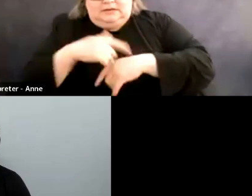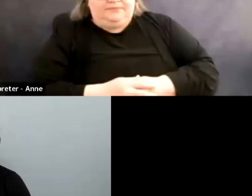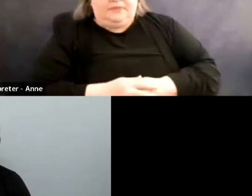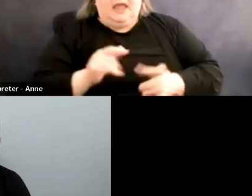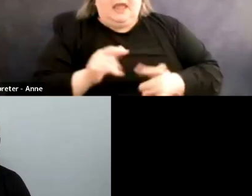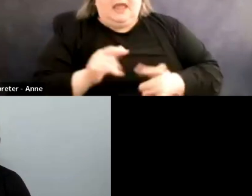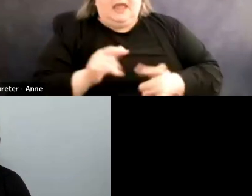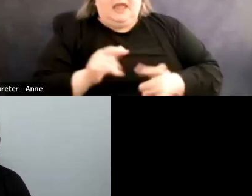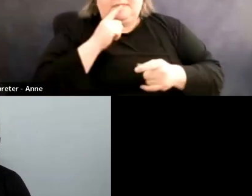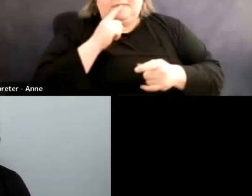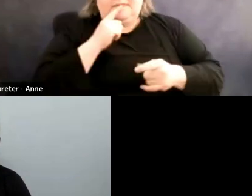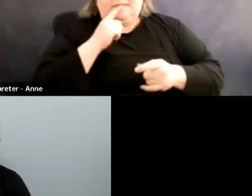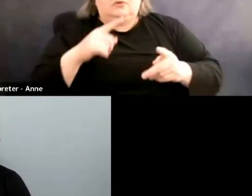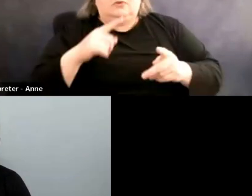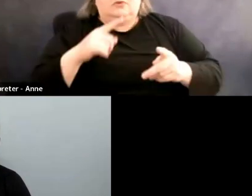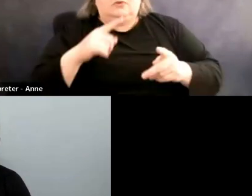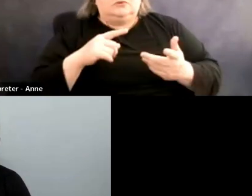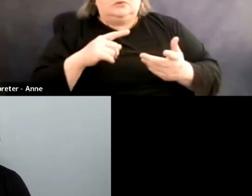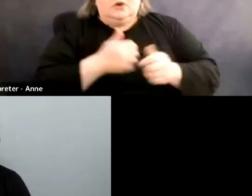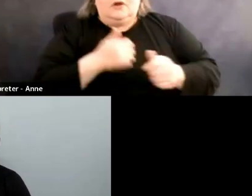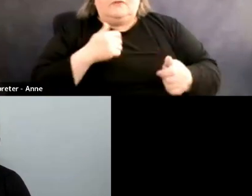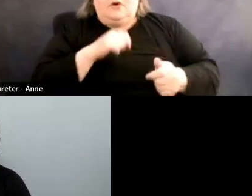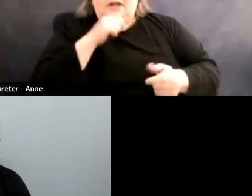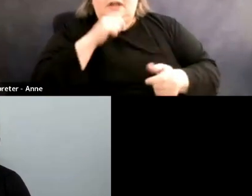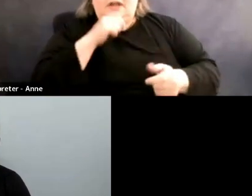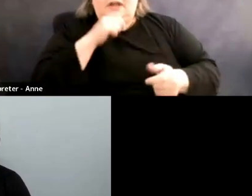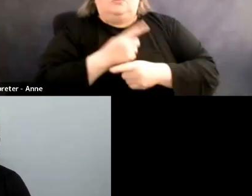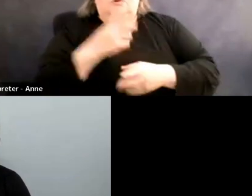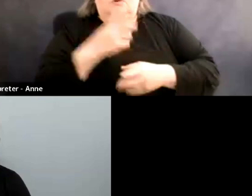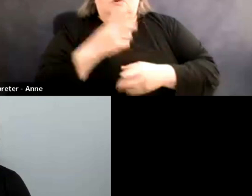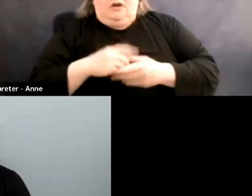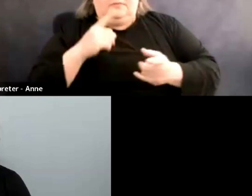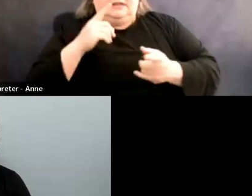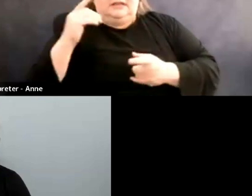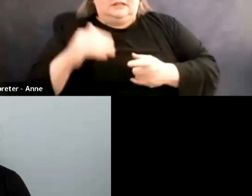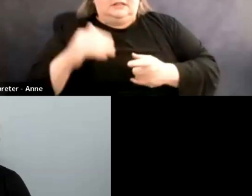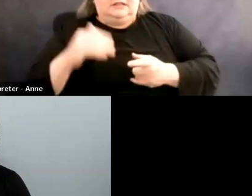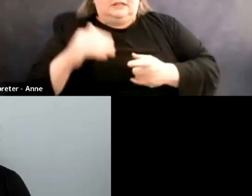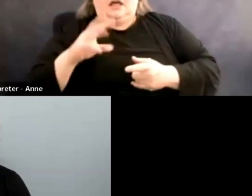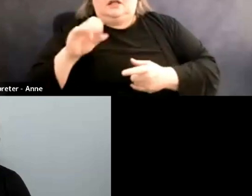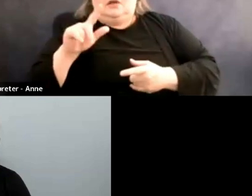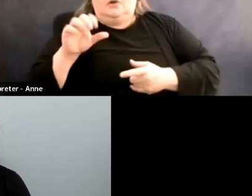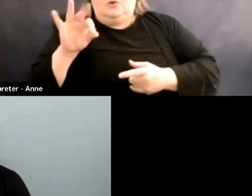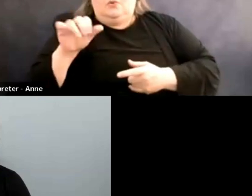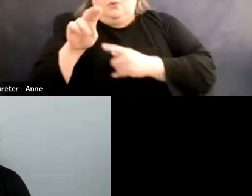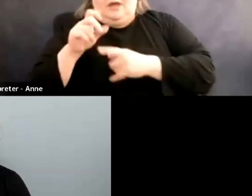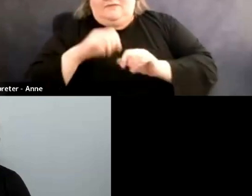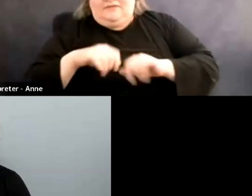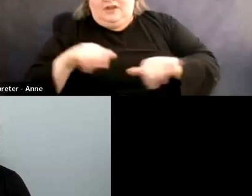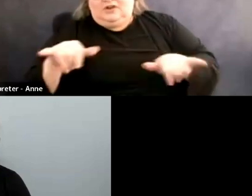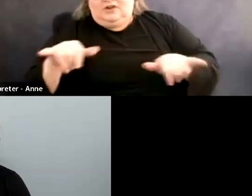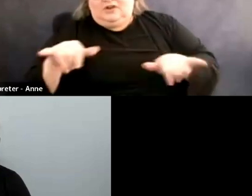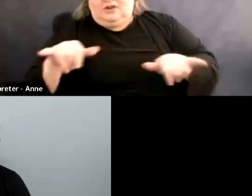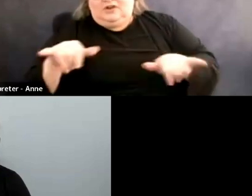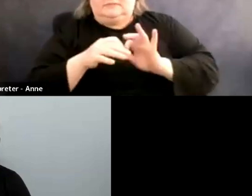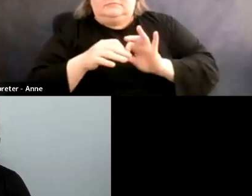family approach, really avoiding unnecessarily inappropriate involvement in the child welfare system. One of the oftentimes that when in